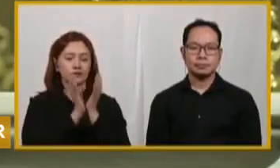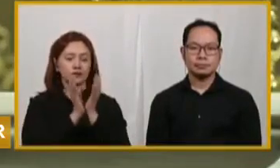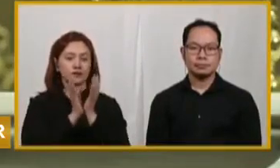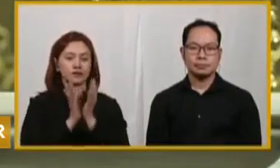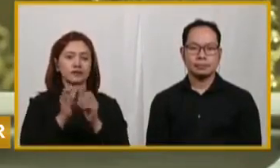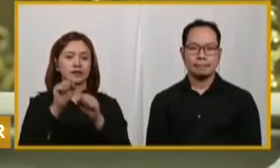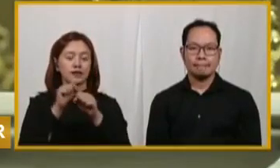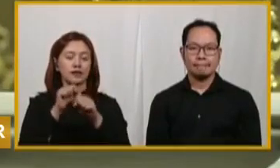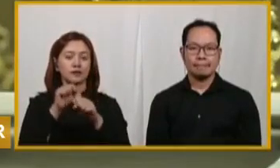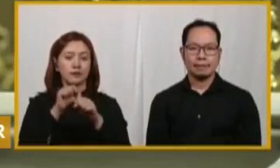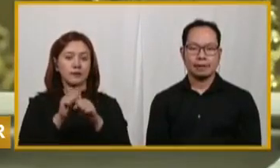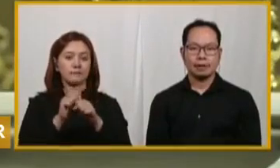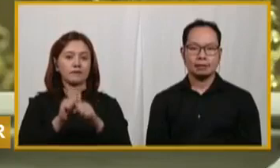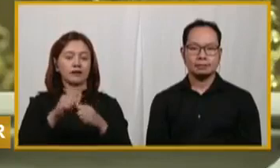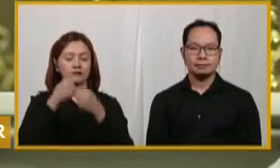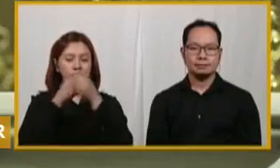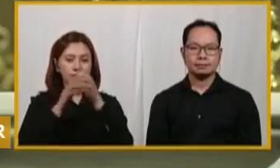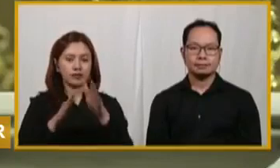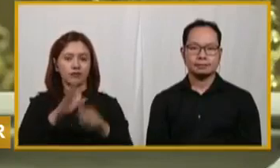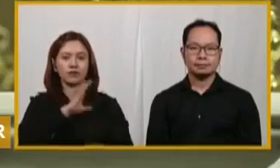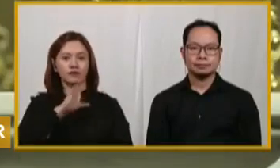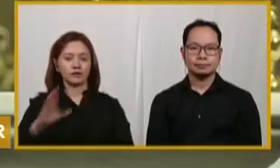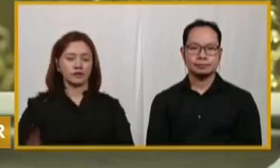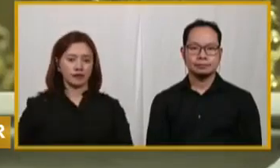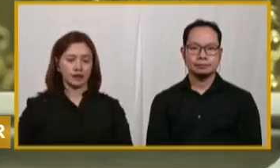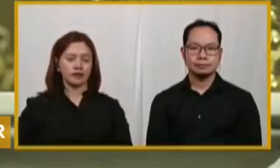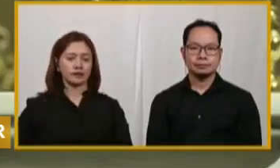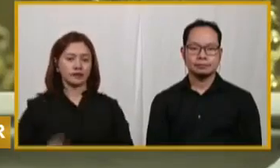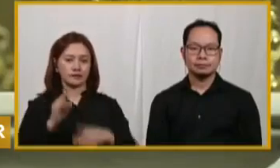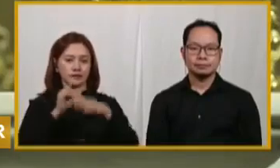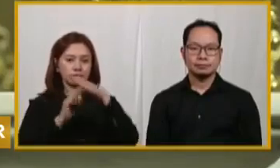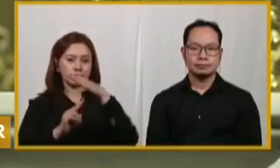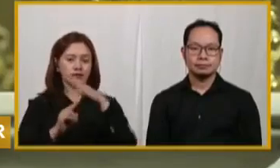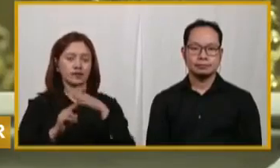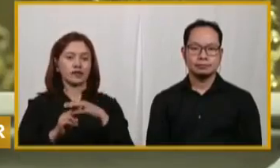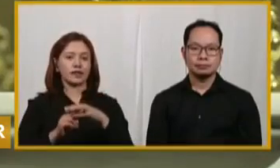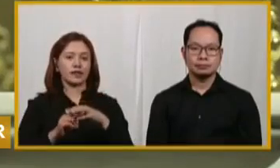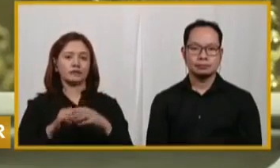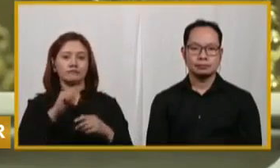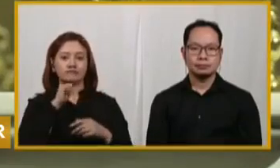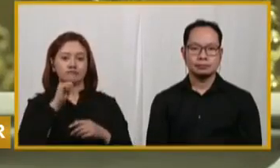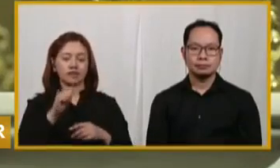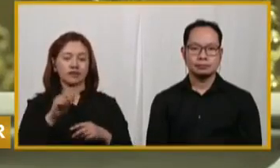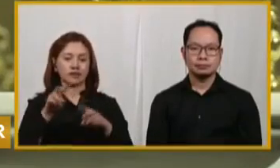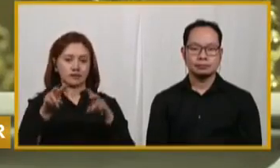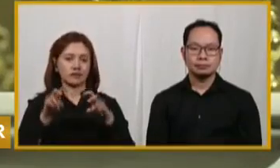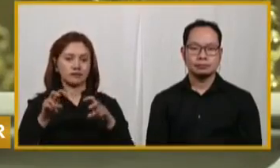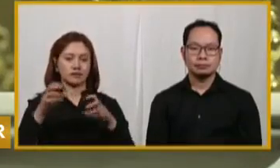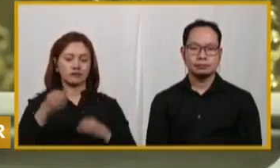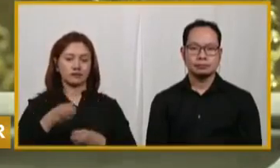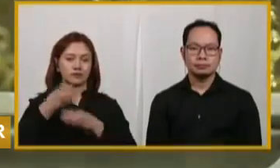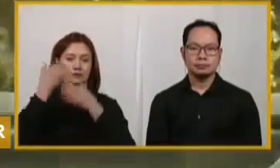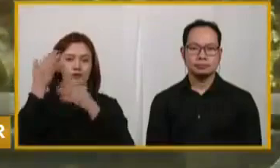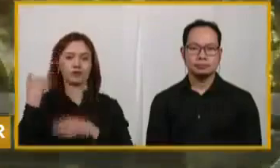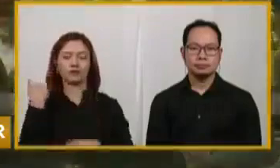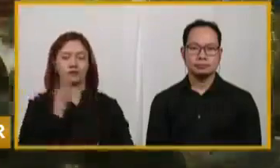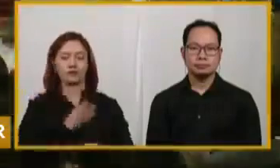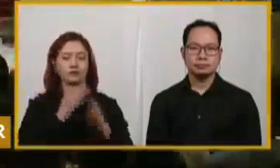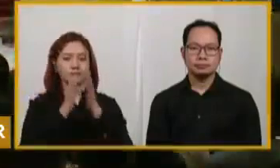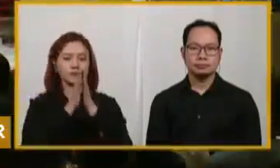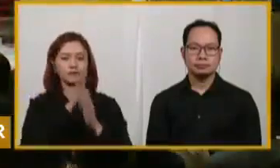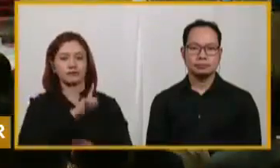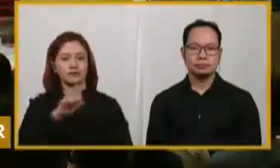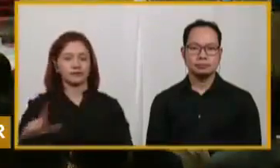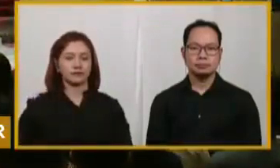follow Christ's example of humble service and selfless offering. Let us pray to the Lord.